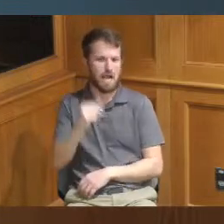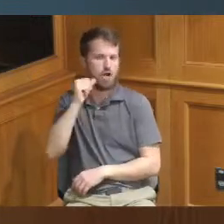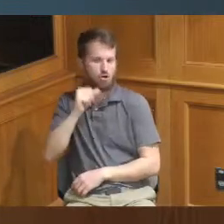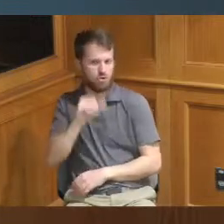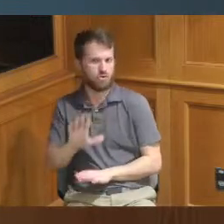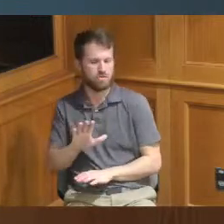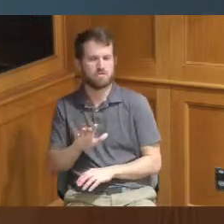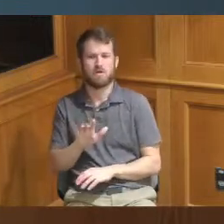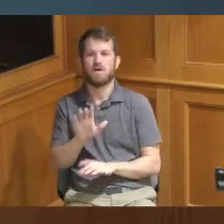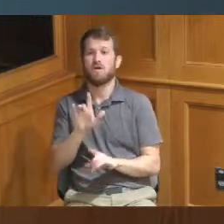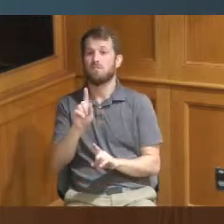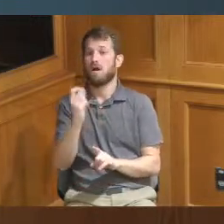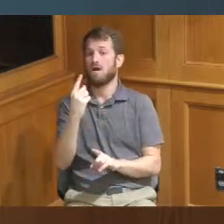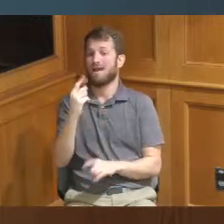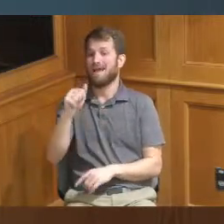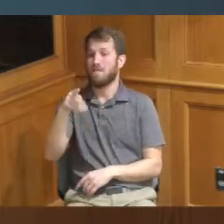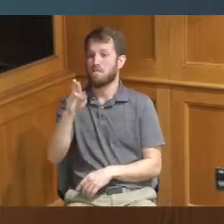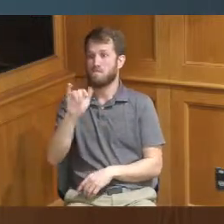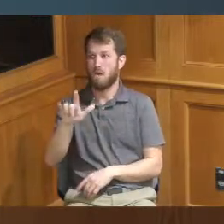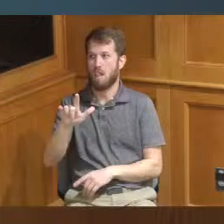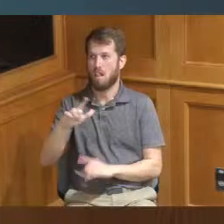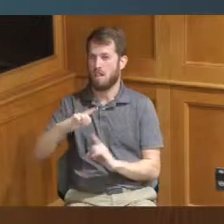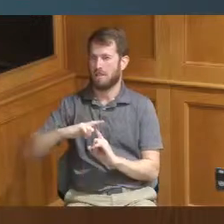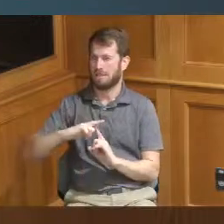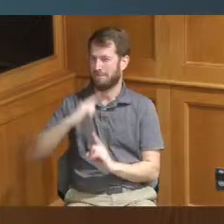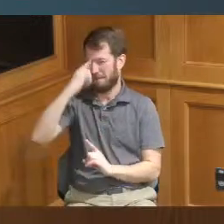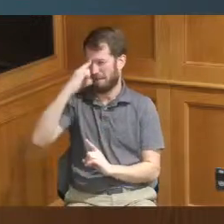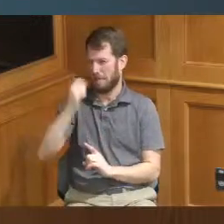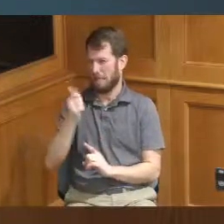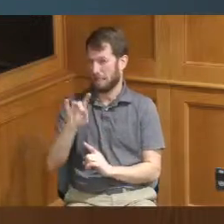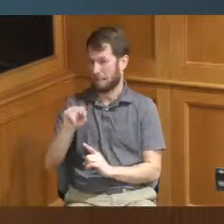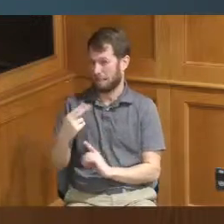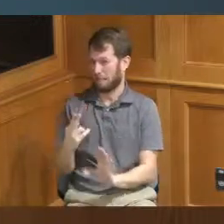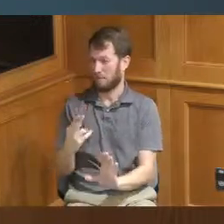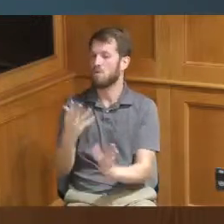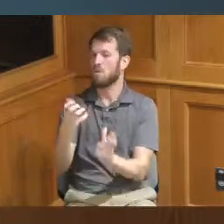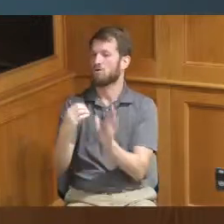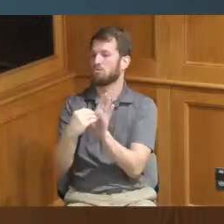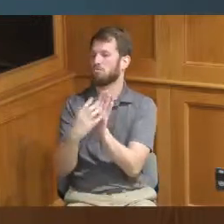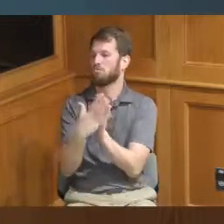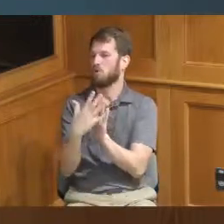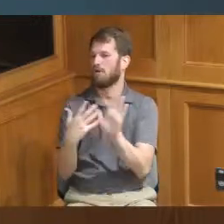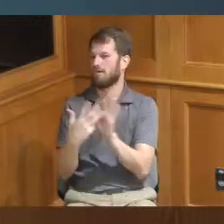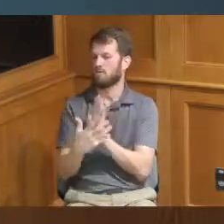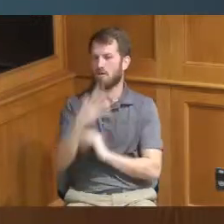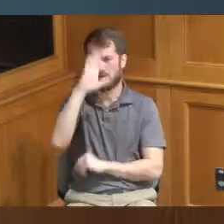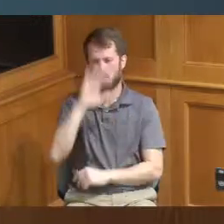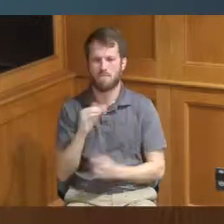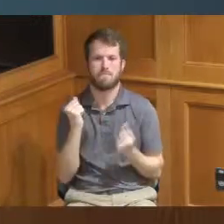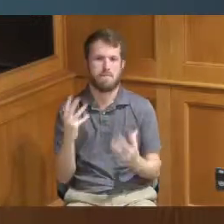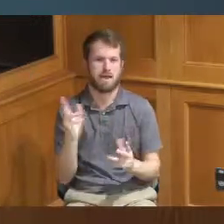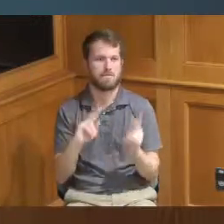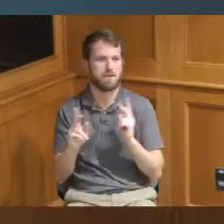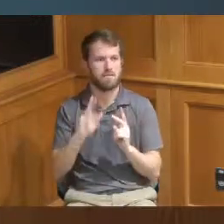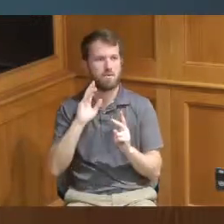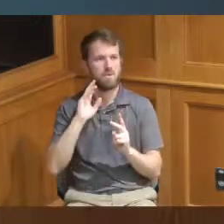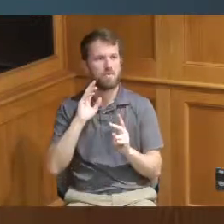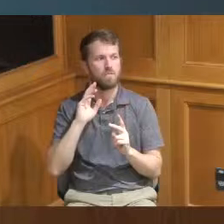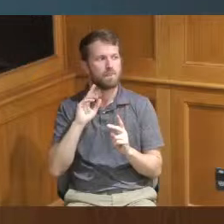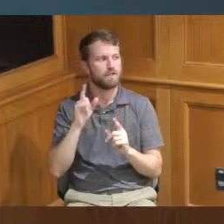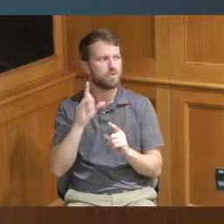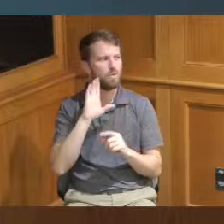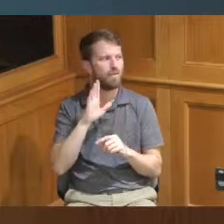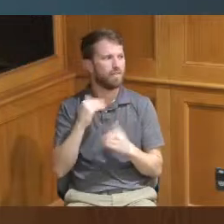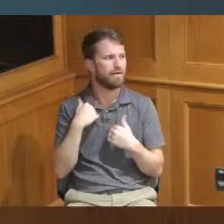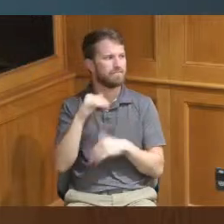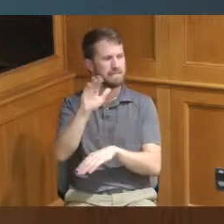in April, tentatively, I think it's the 18th, but I wanted to put that on the calendar because I know there are a lot of people. That'll be an evening